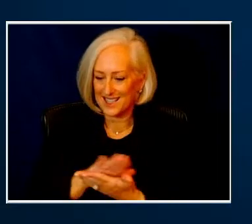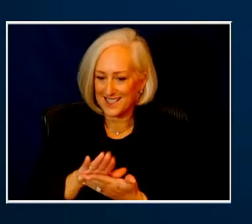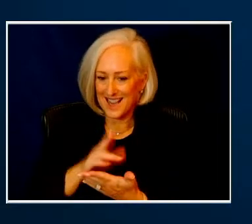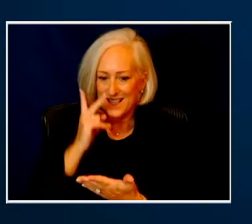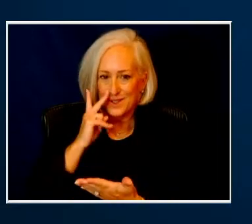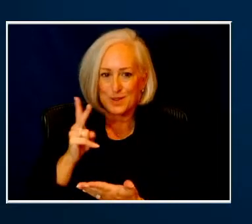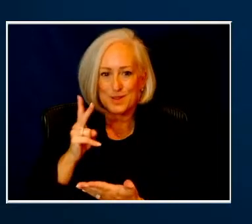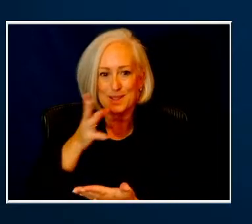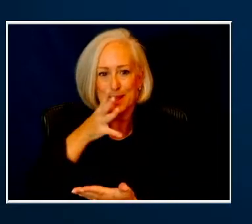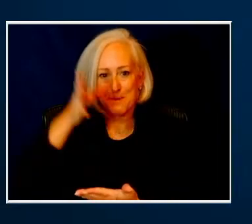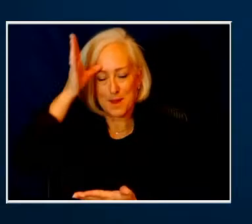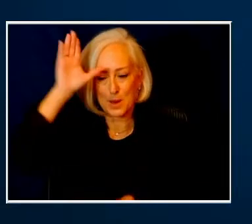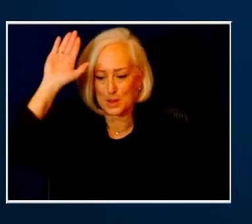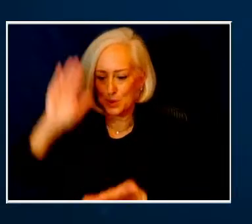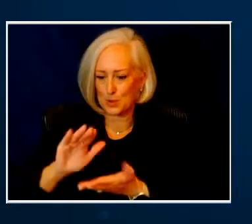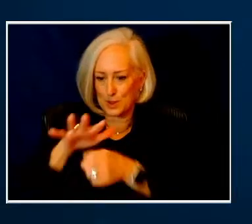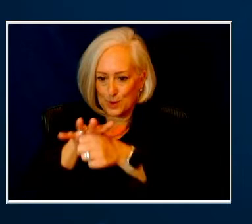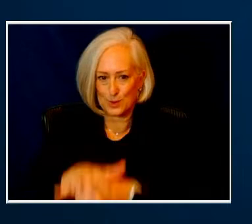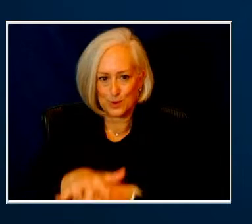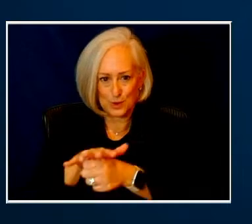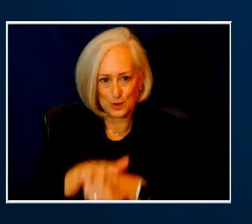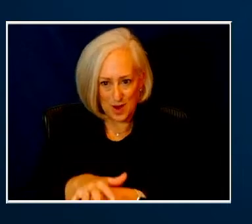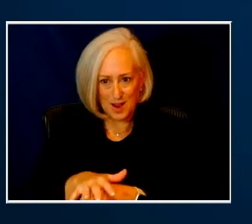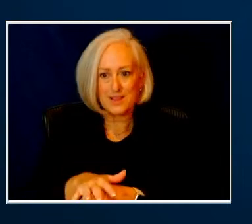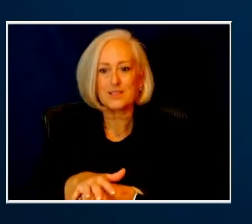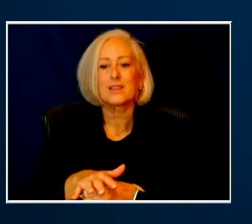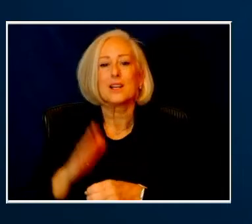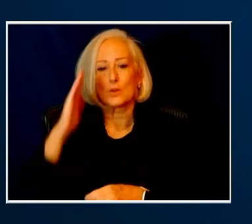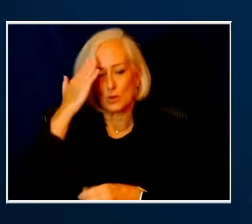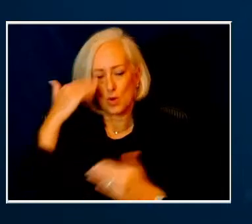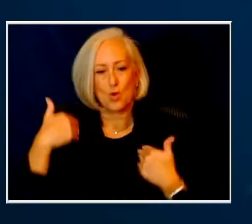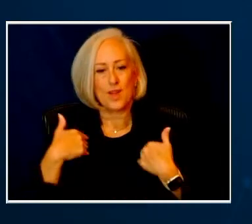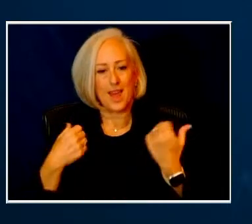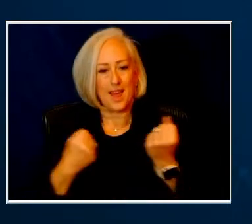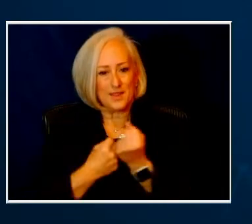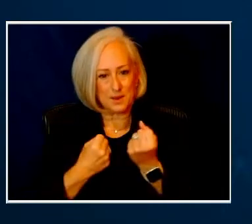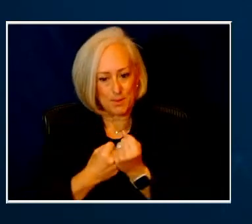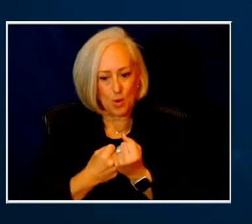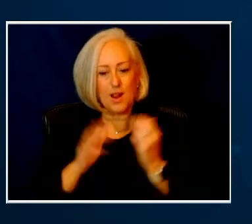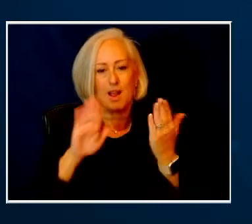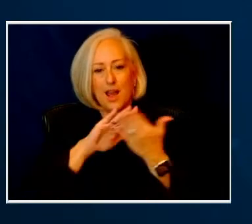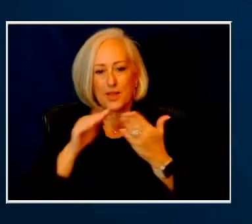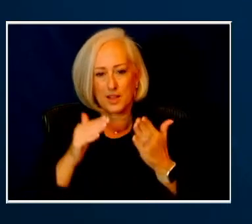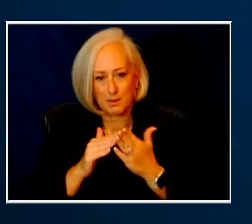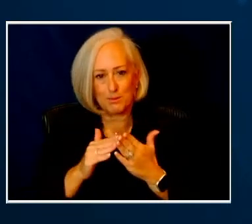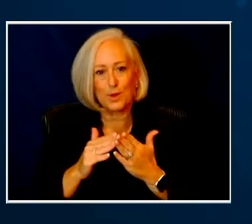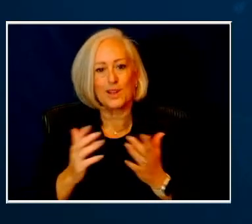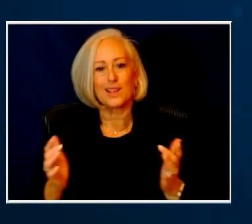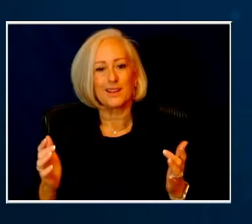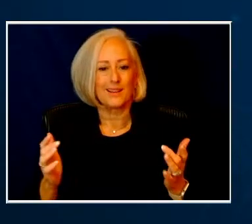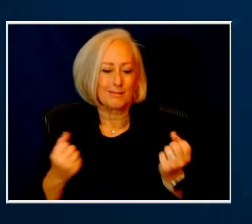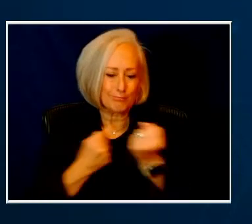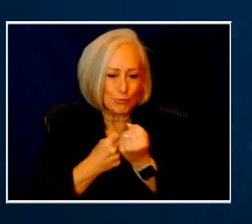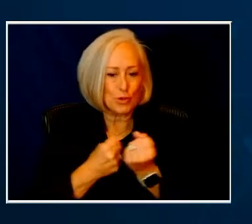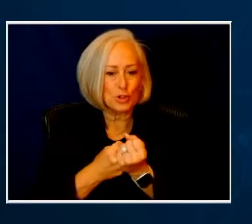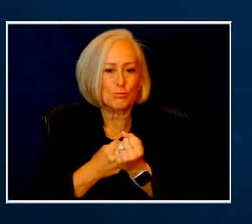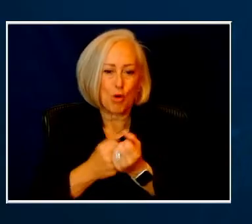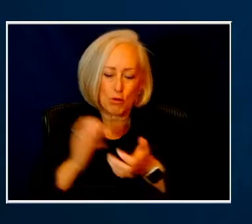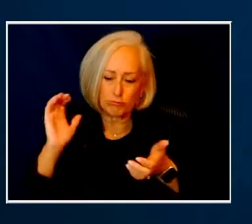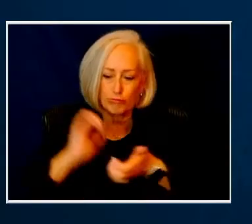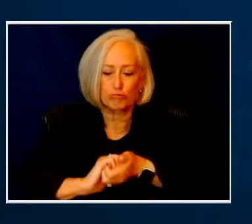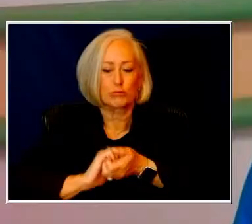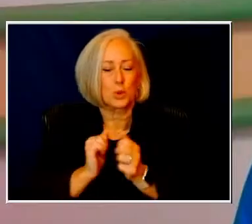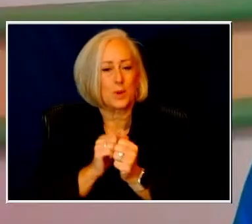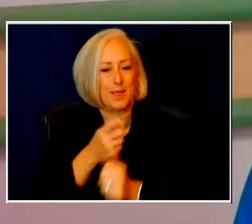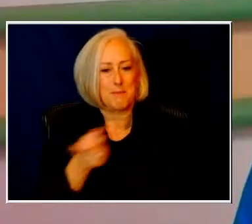your patients' families, and to know that their support and their communities are coming and kind of wrapping their arms around them, right? I mean,